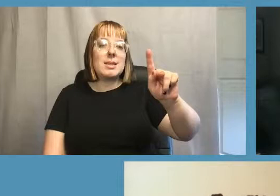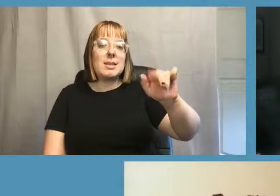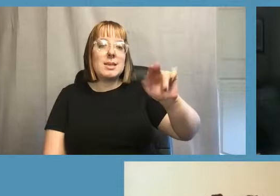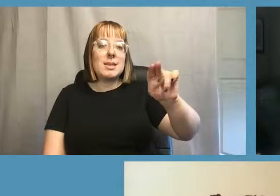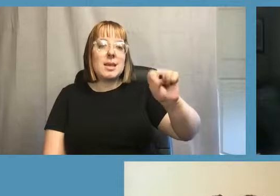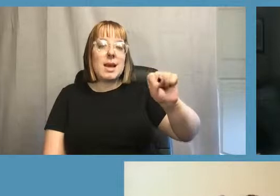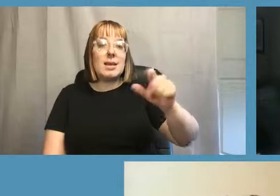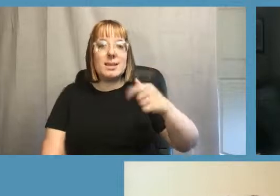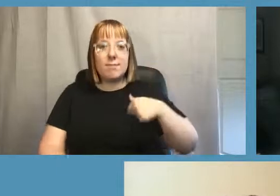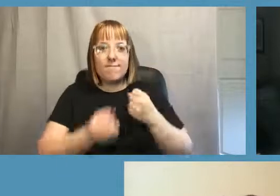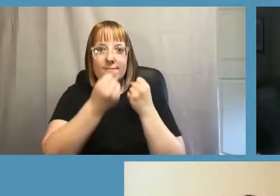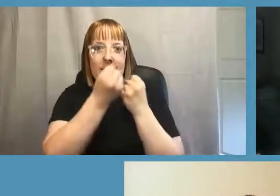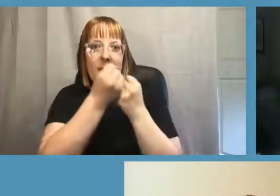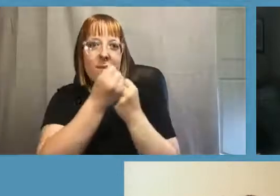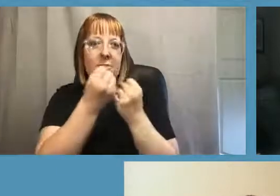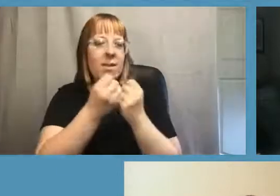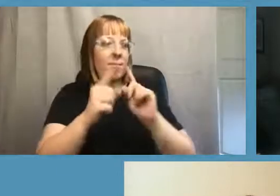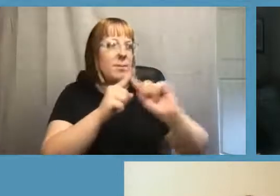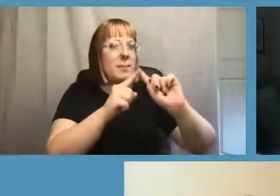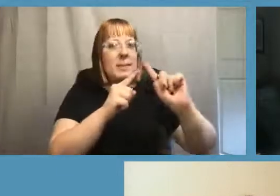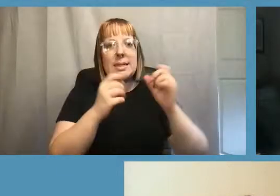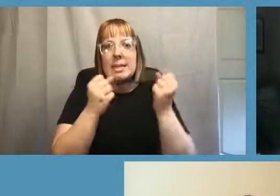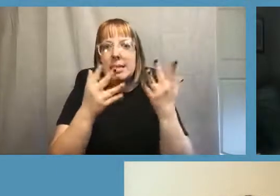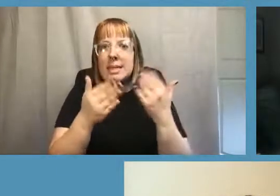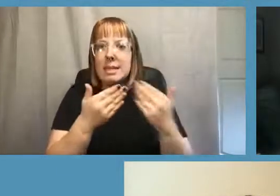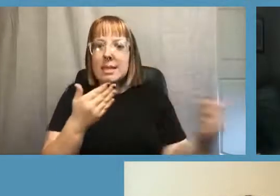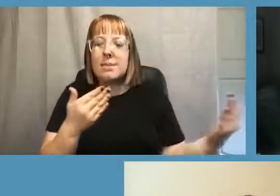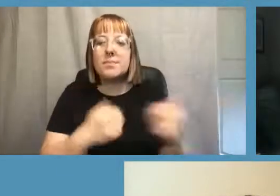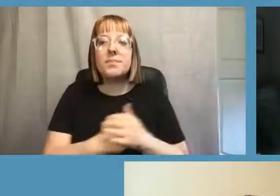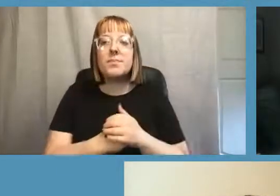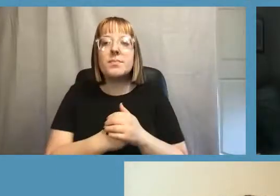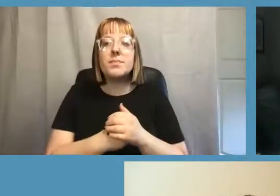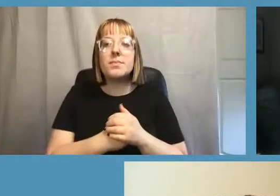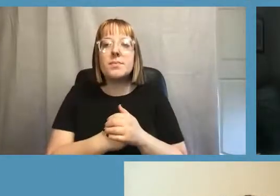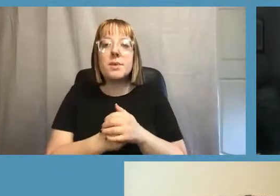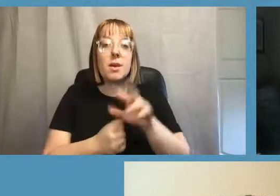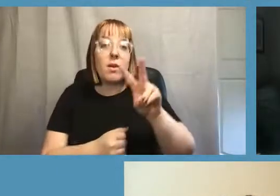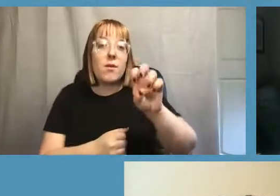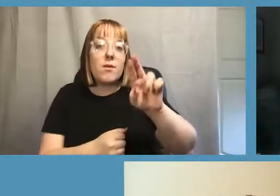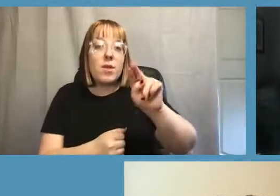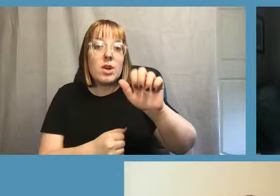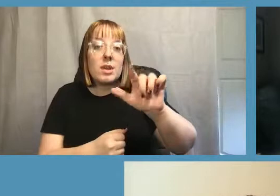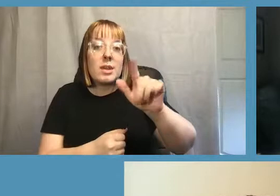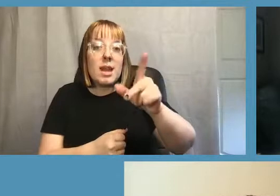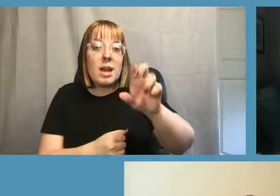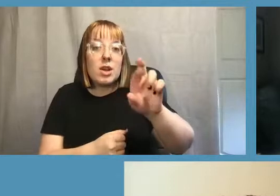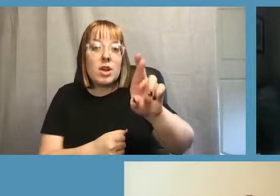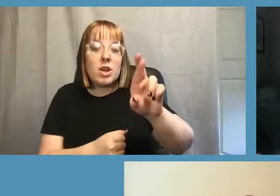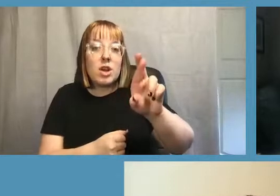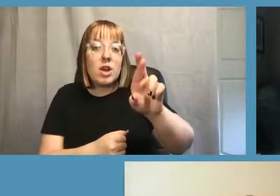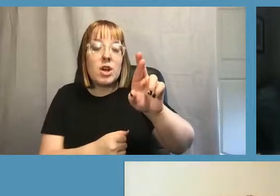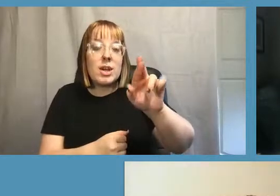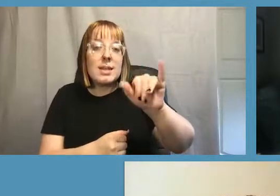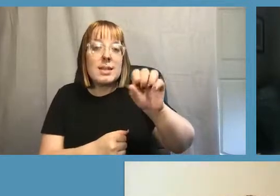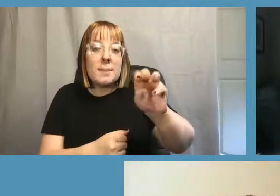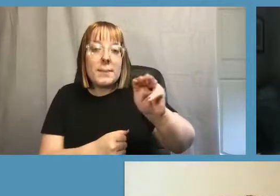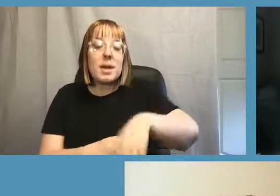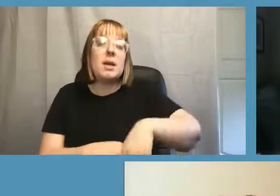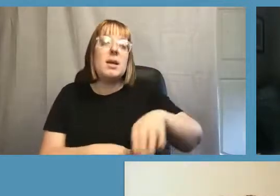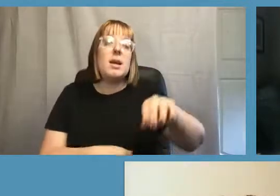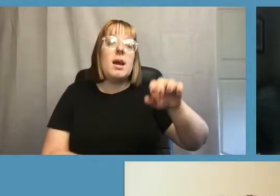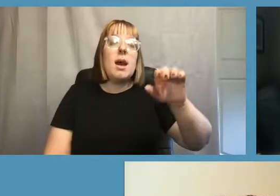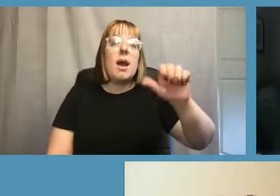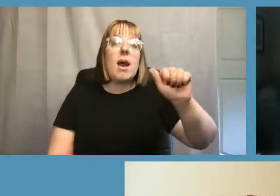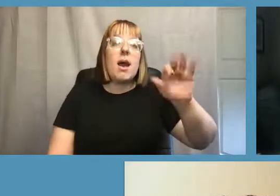STEAM fields. In her work, she explores techno-vernacular creativity and Afrofuturism. Dr. Gaskins